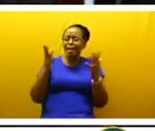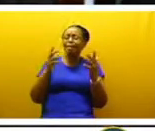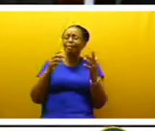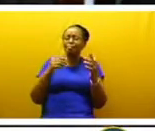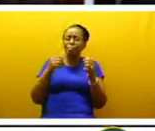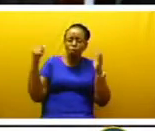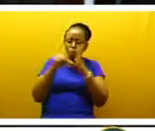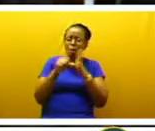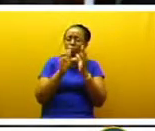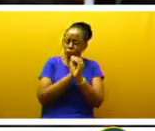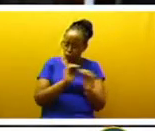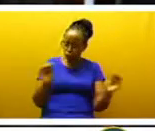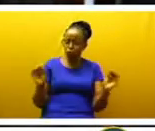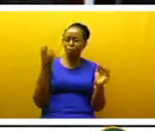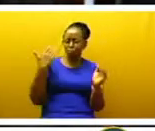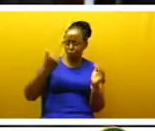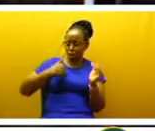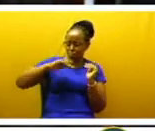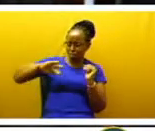They